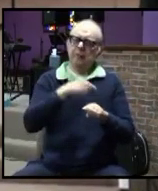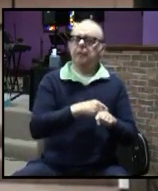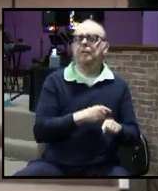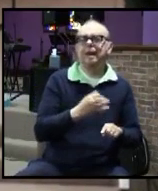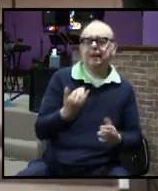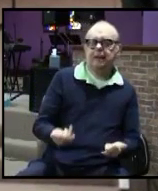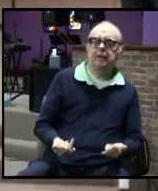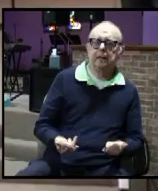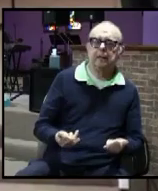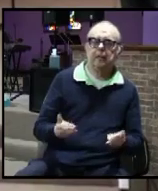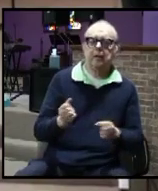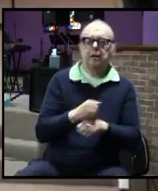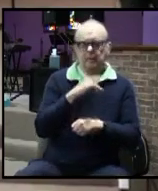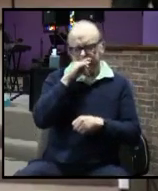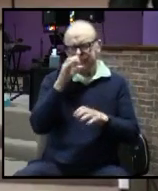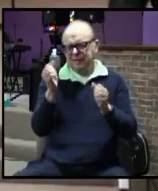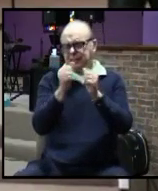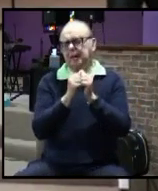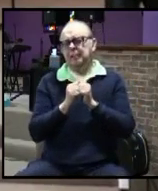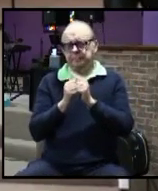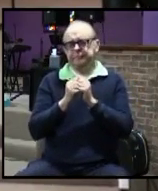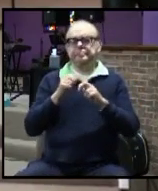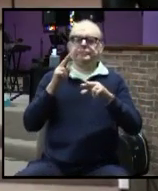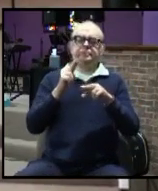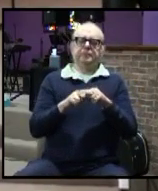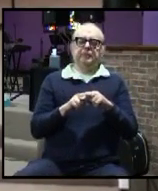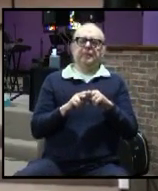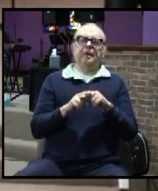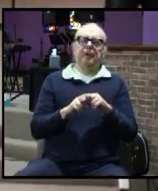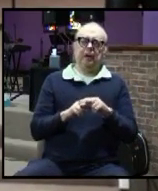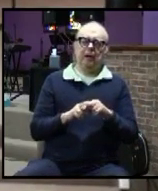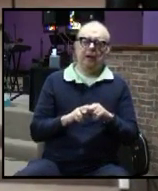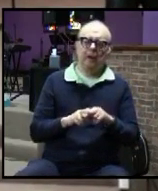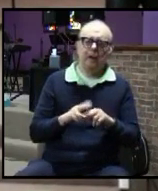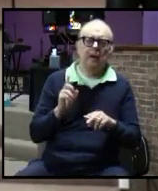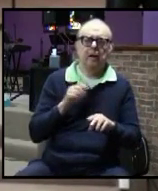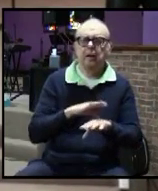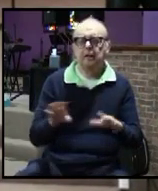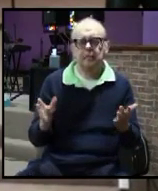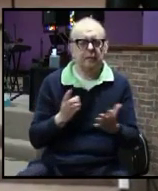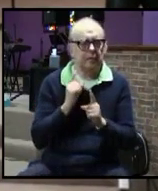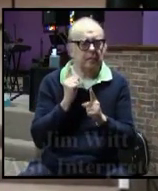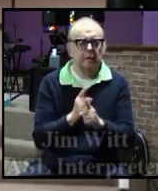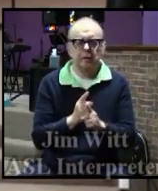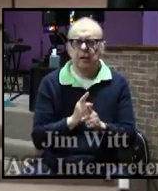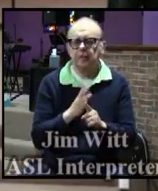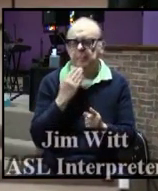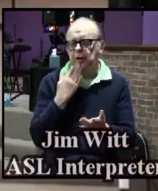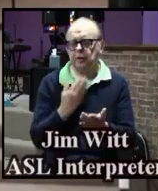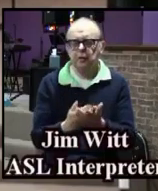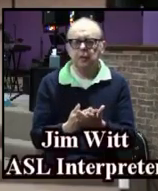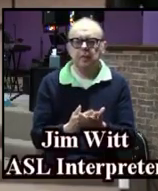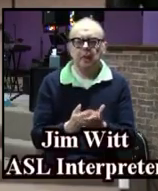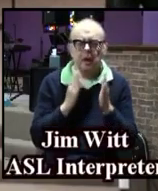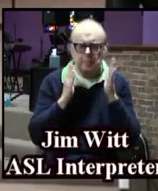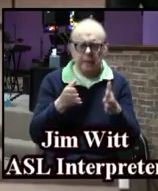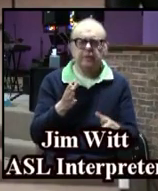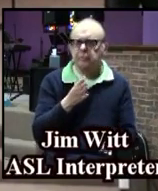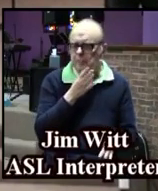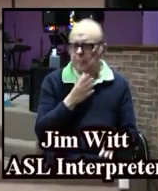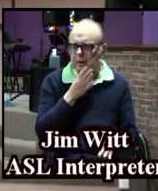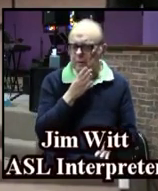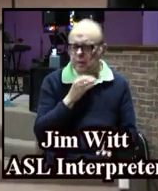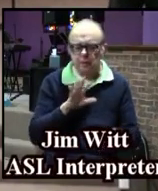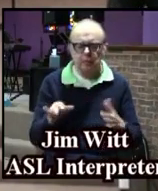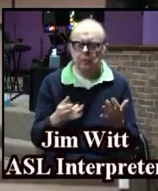come up here, and I got my kids together. And we sat down, and I said, you know, you gotta do the thing you gotta do, right? You gotta be good, listen to your mom, don't